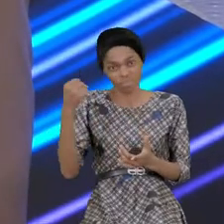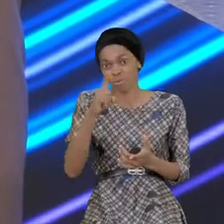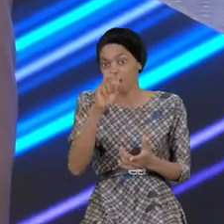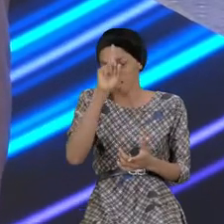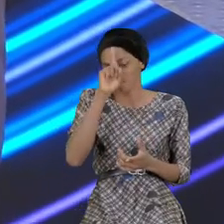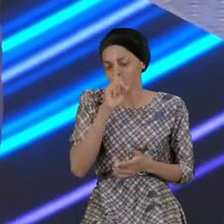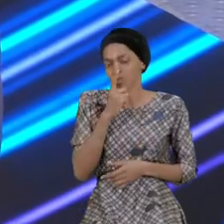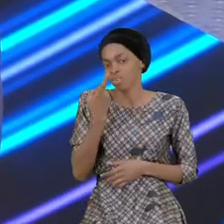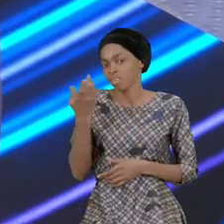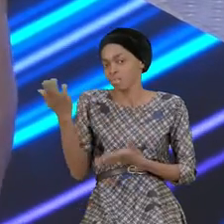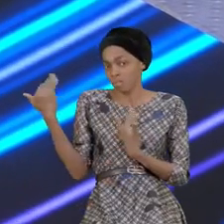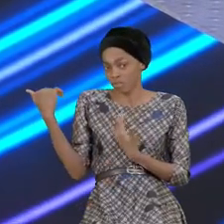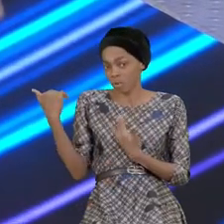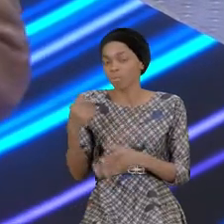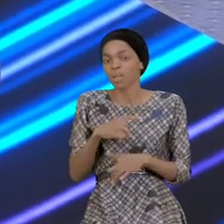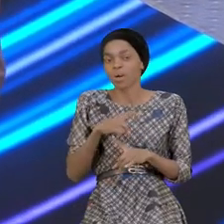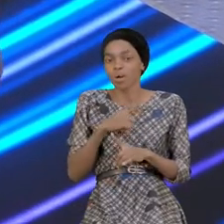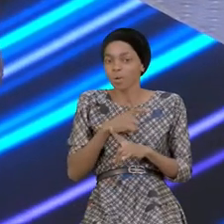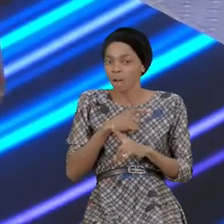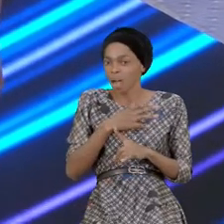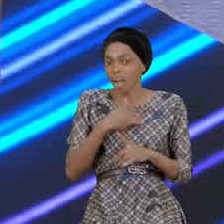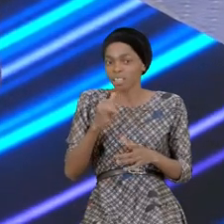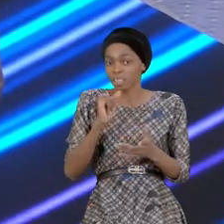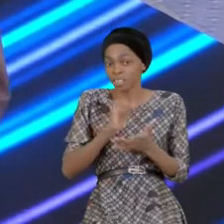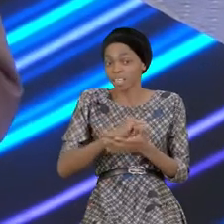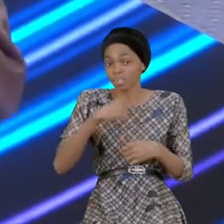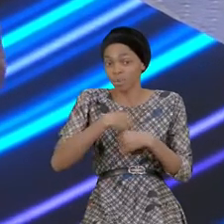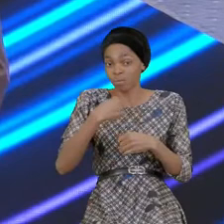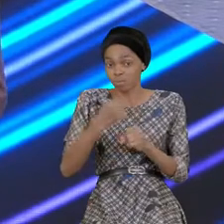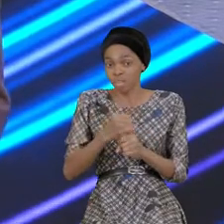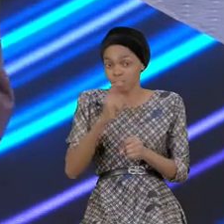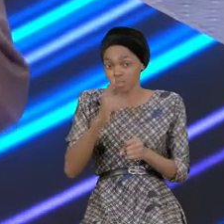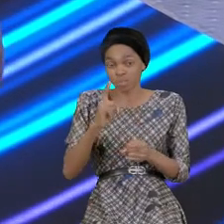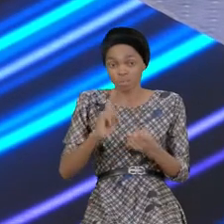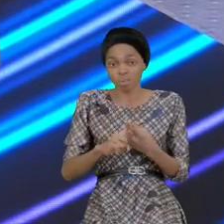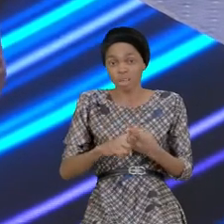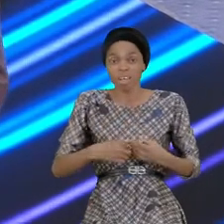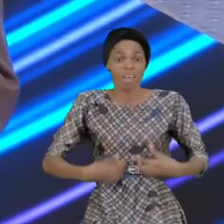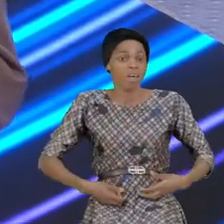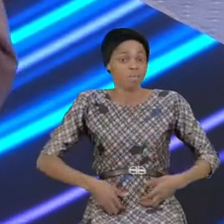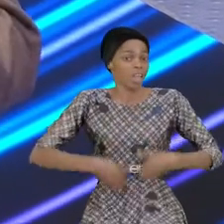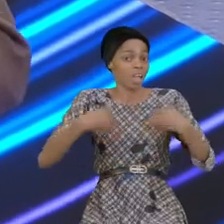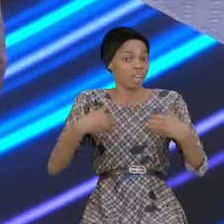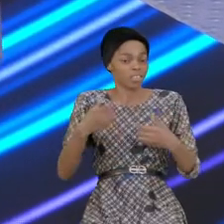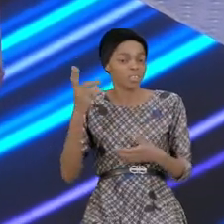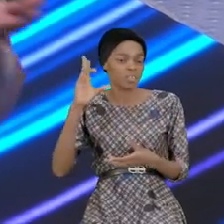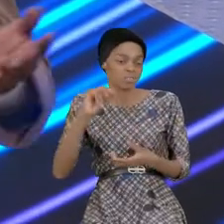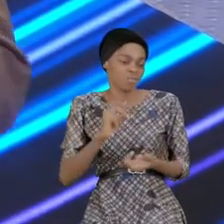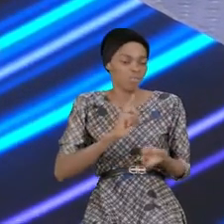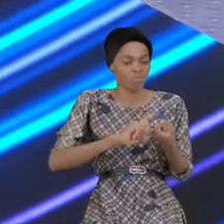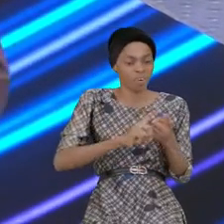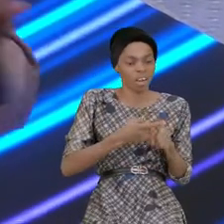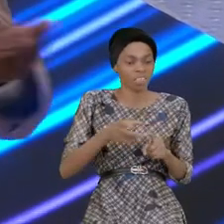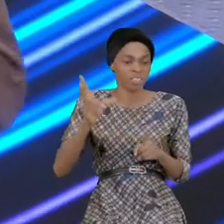kind of provocation in the past. It was, you know, being alone, no advisor, no companion, and nobody to, you know,